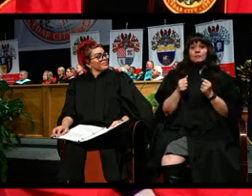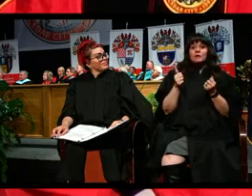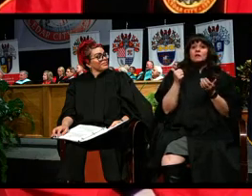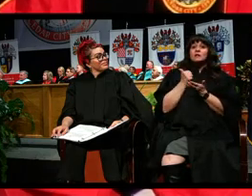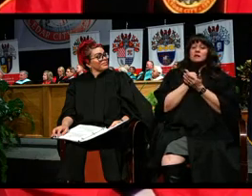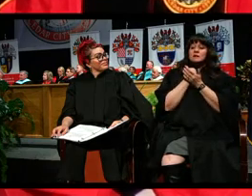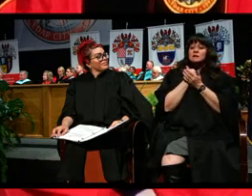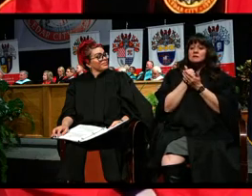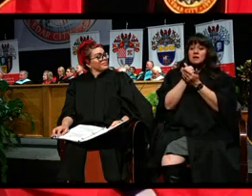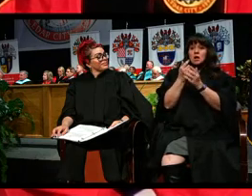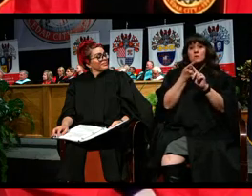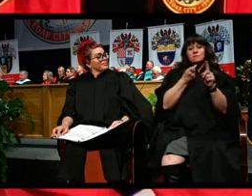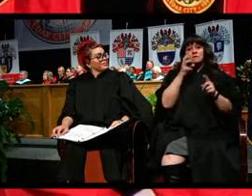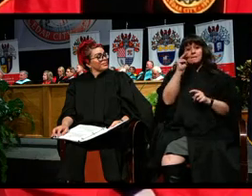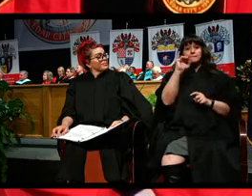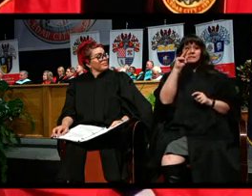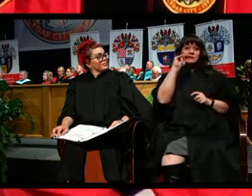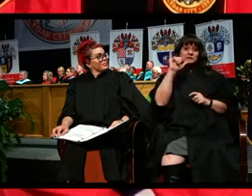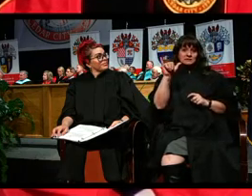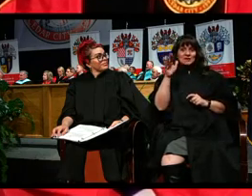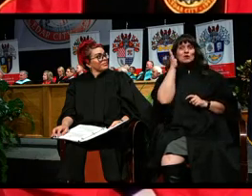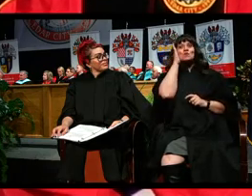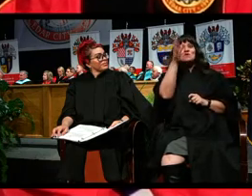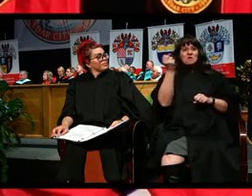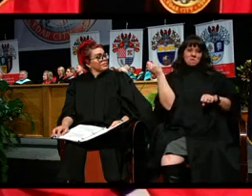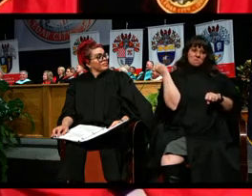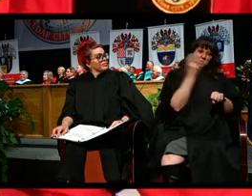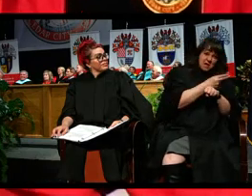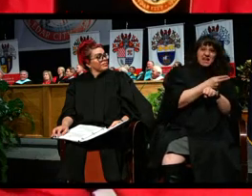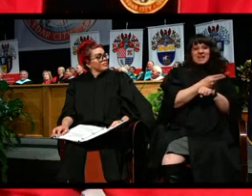Benson, we will beat Utah Tech tomorrow.